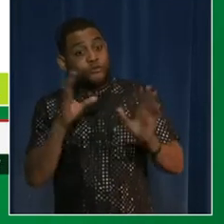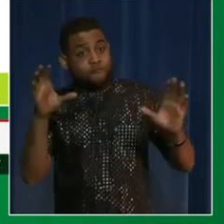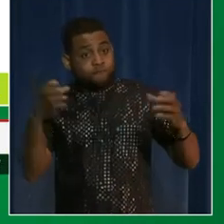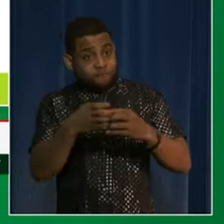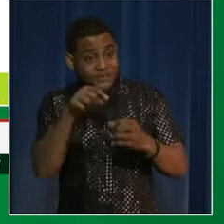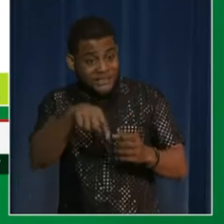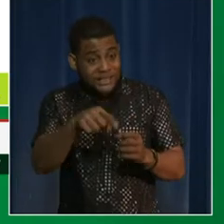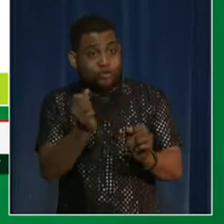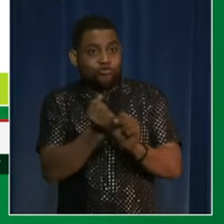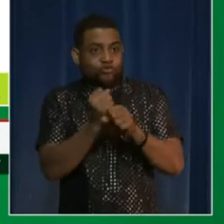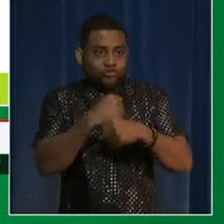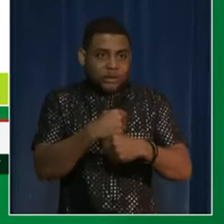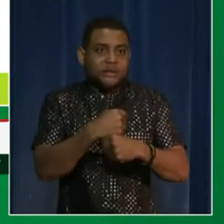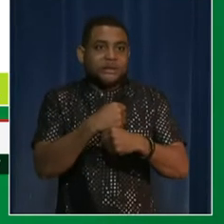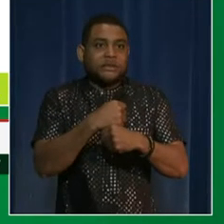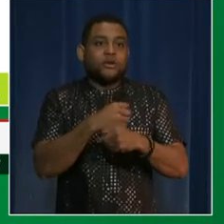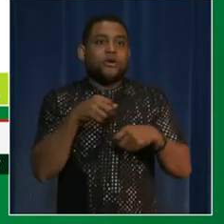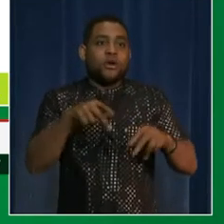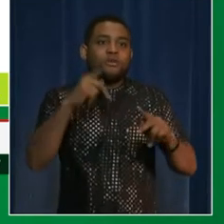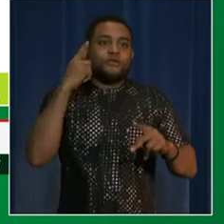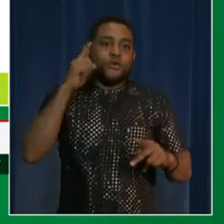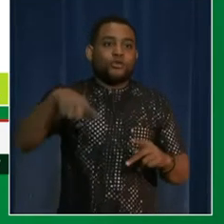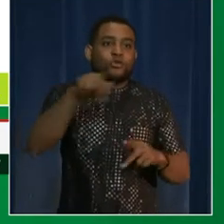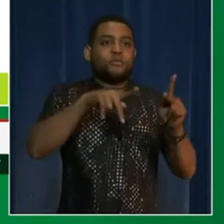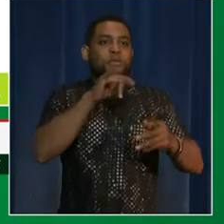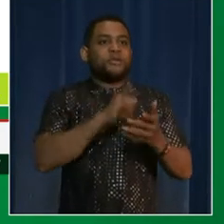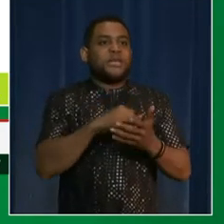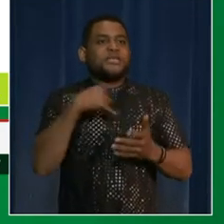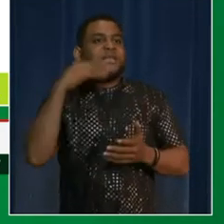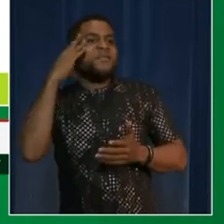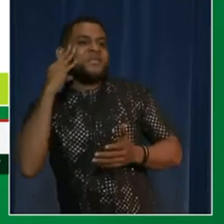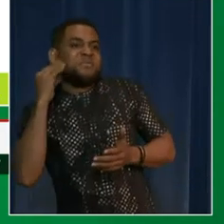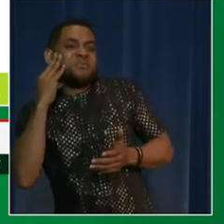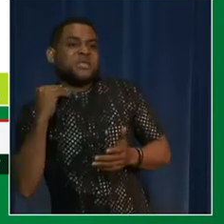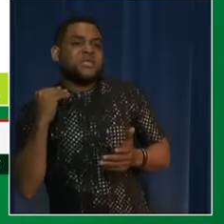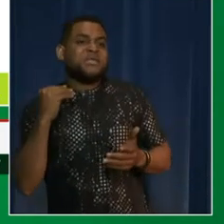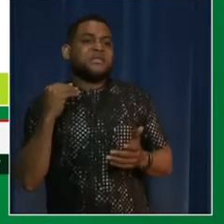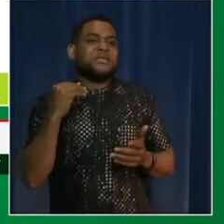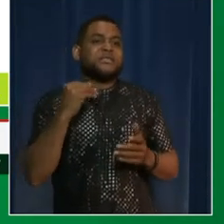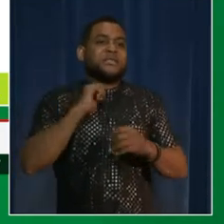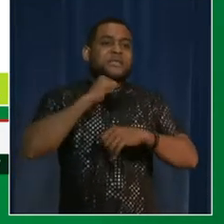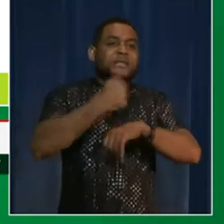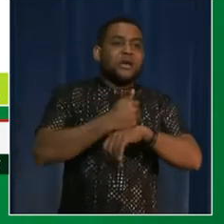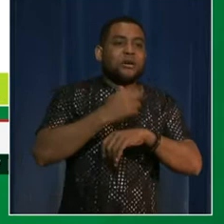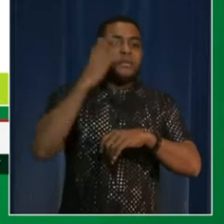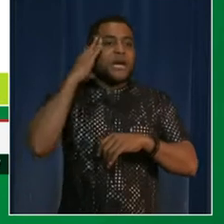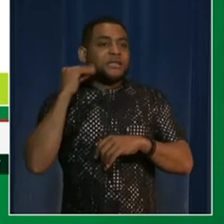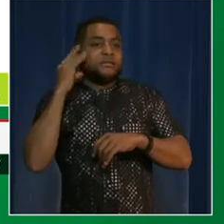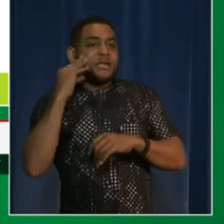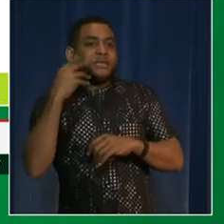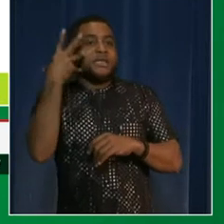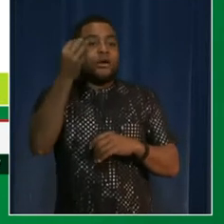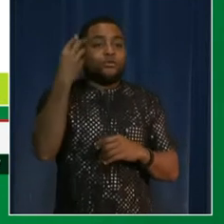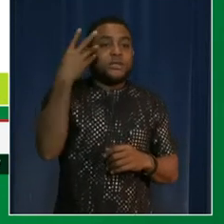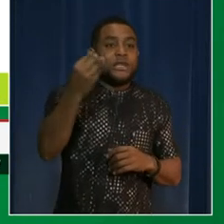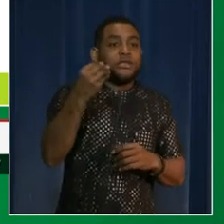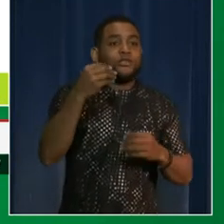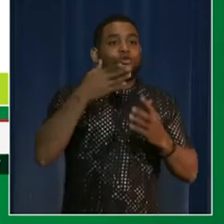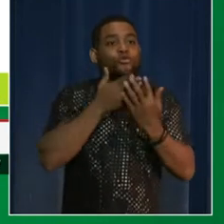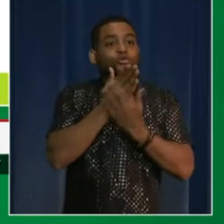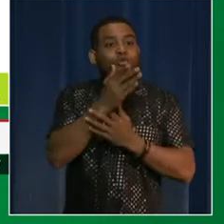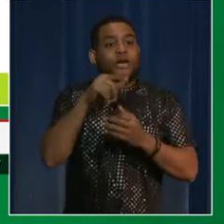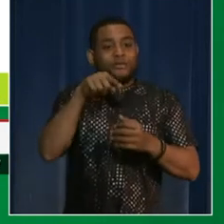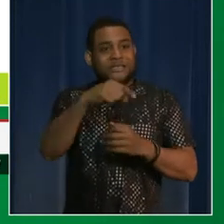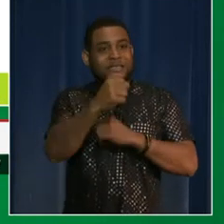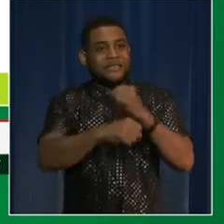who are creating experiences outdoor through the summer, throughout the year, and we absorb the cost